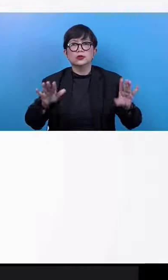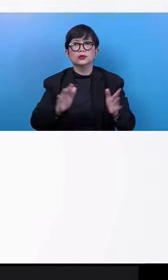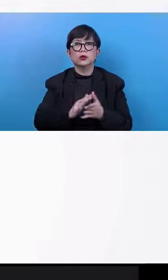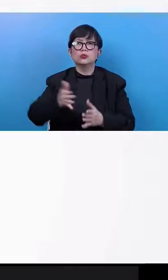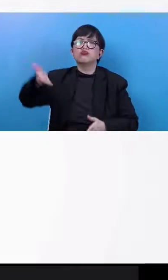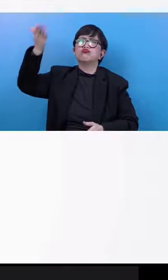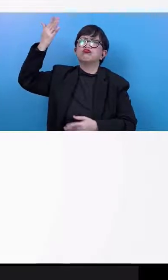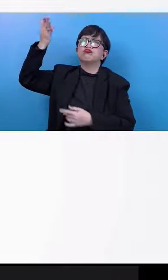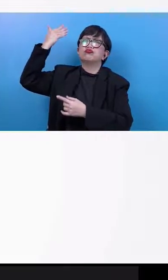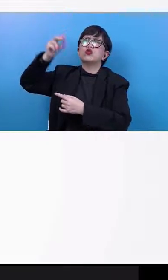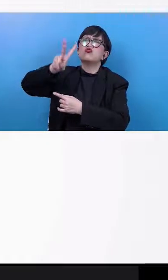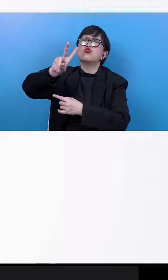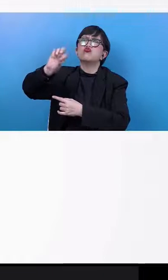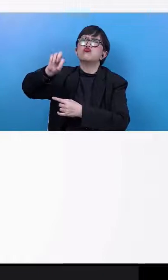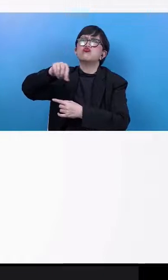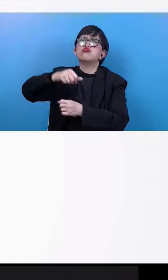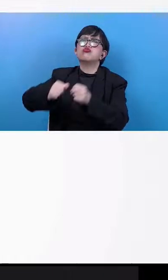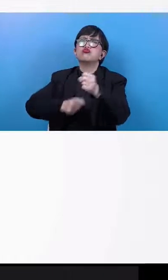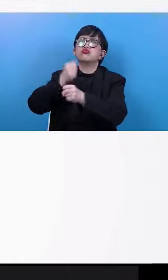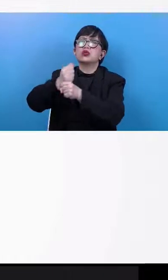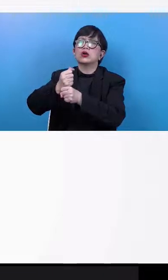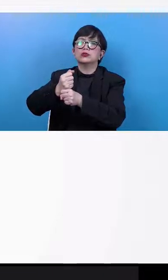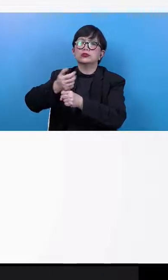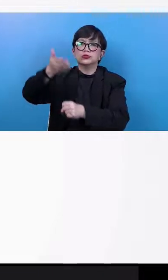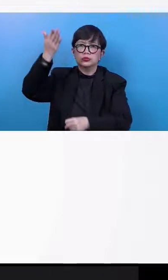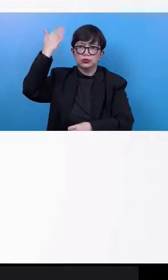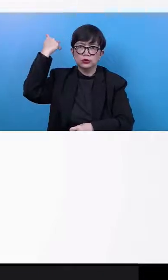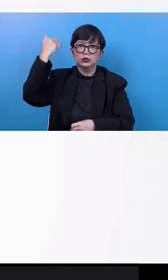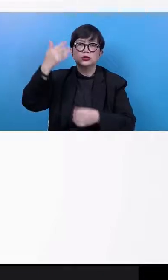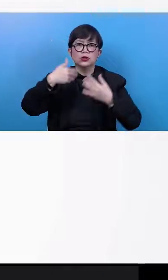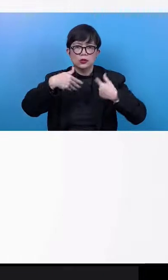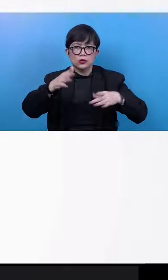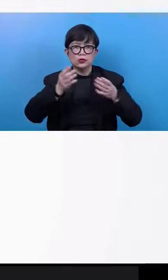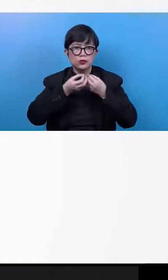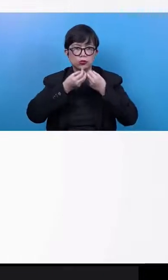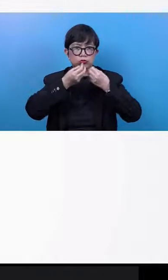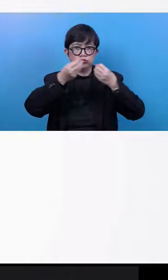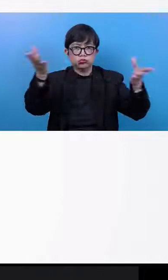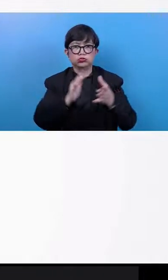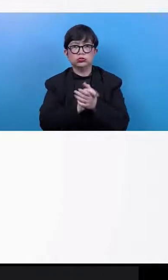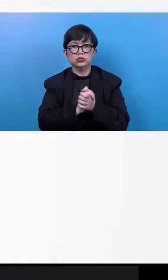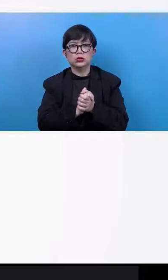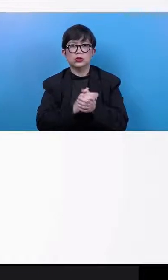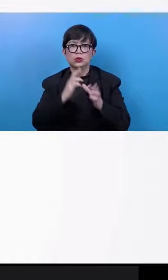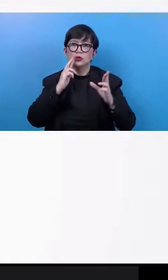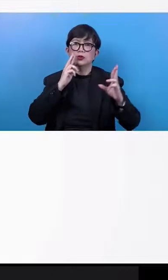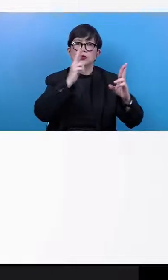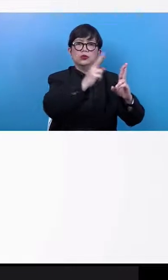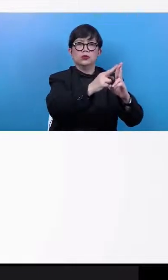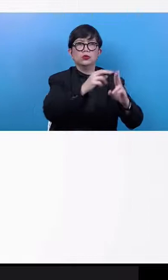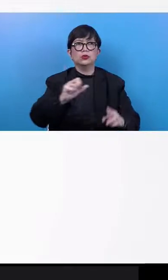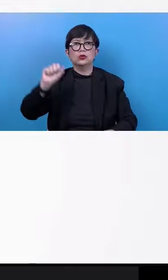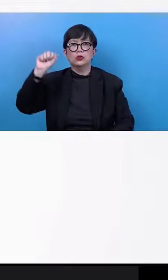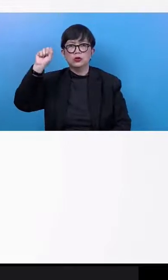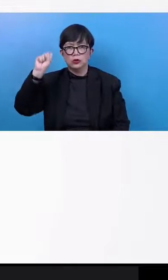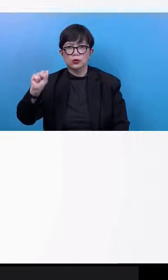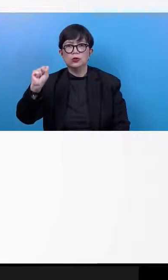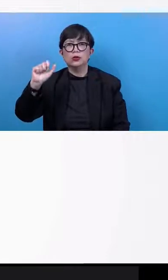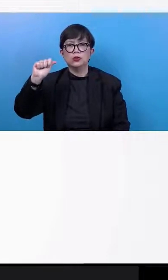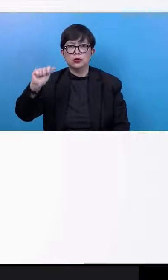that resulted in the publication of a report called Human Security Now. But we argue that it's